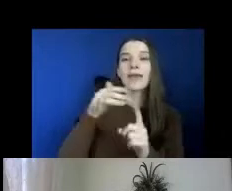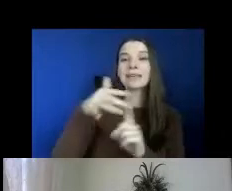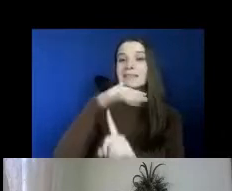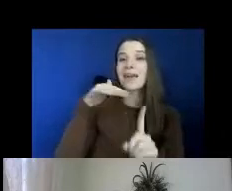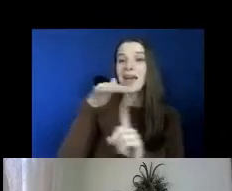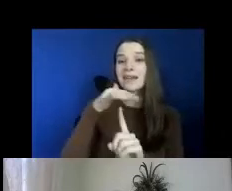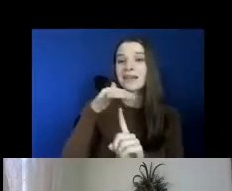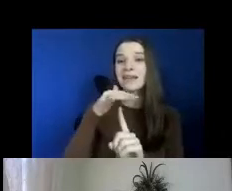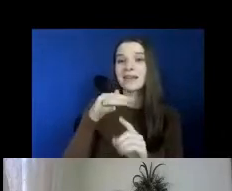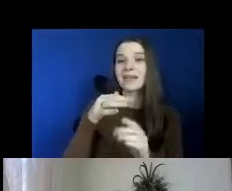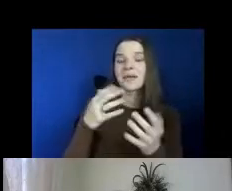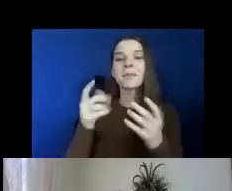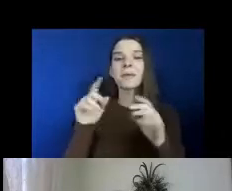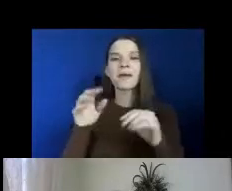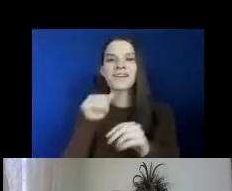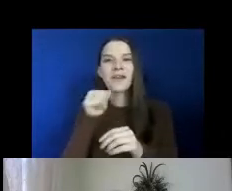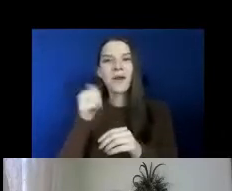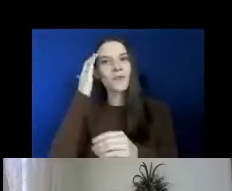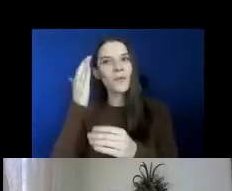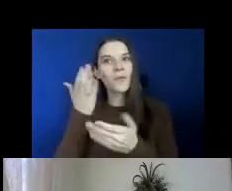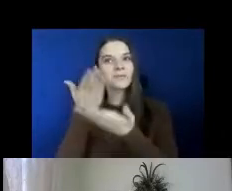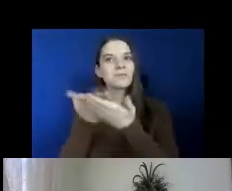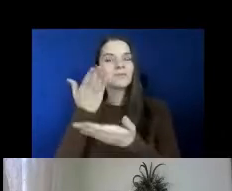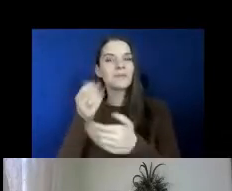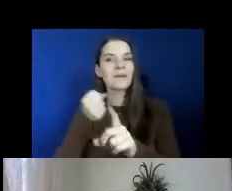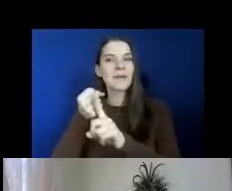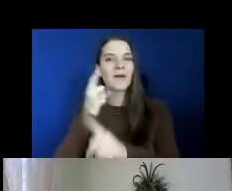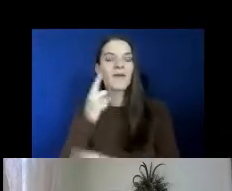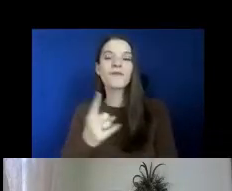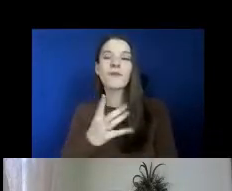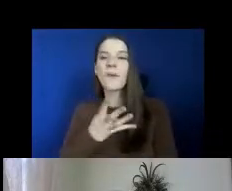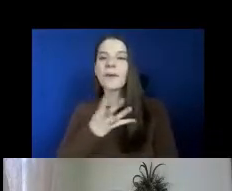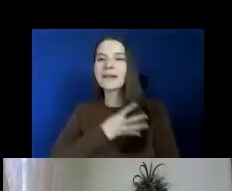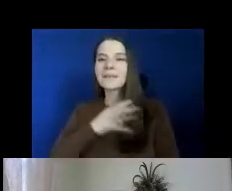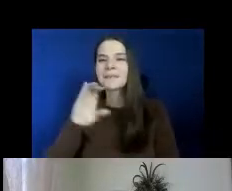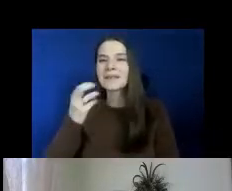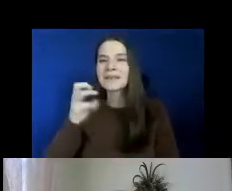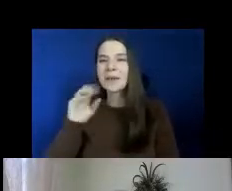unknown impact of chemotherapy and immunosuppression on